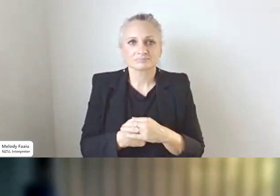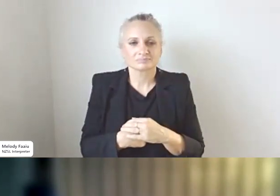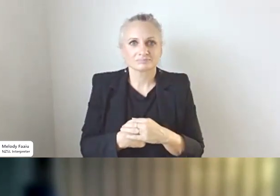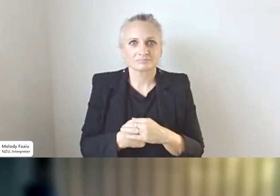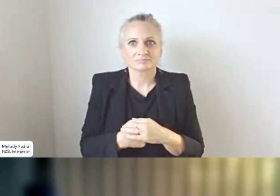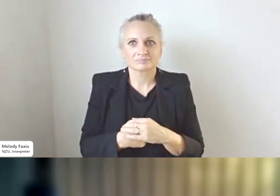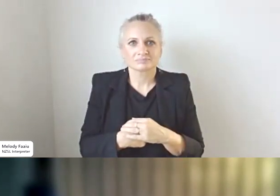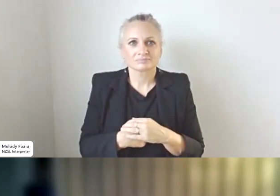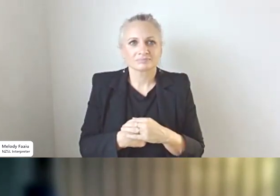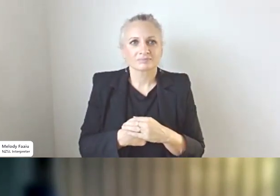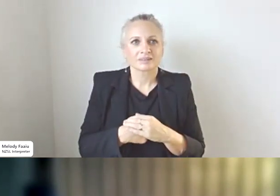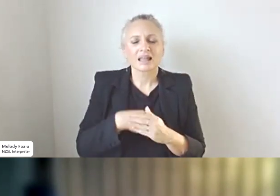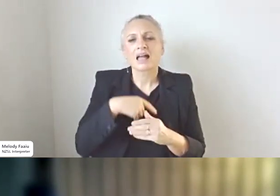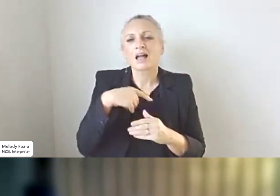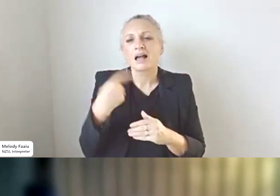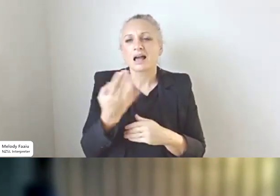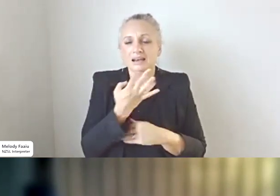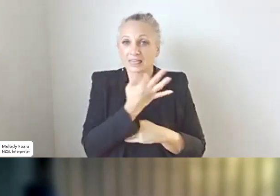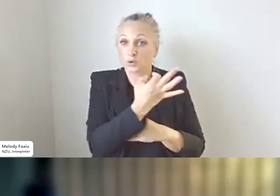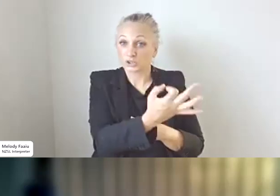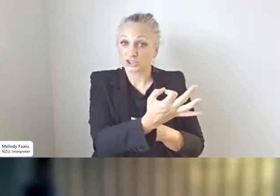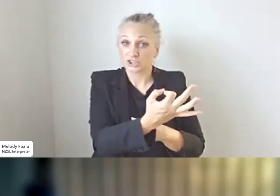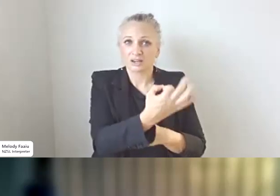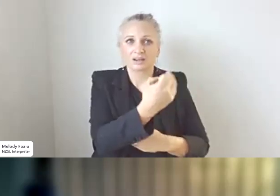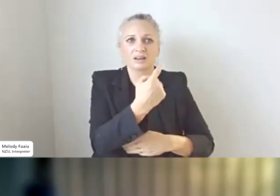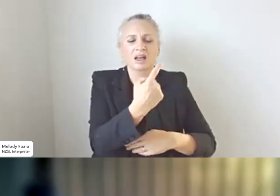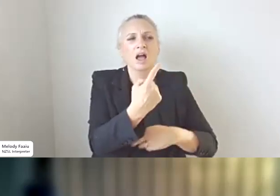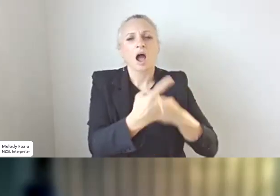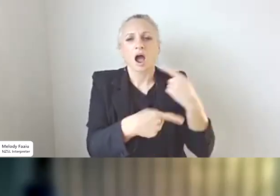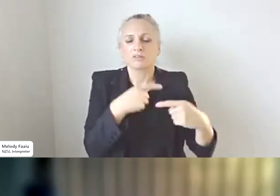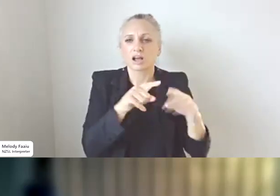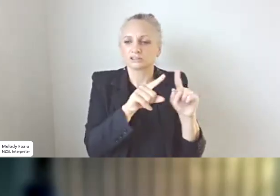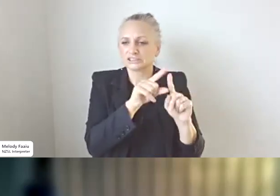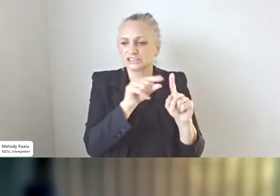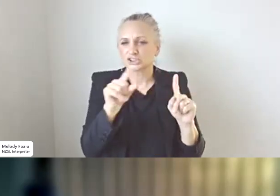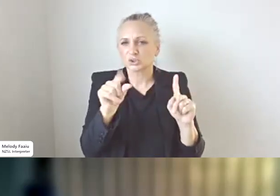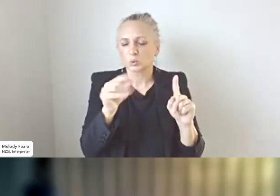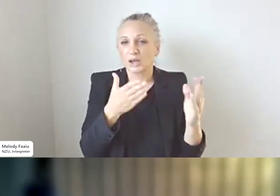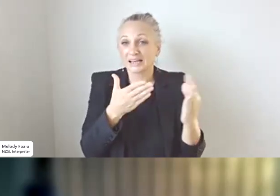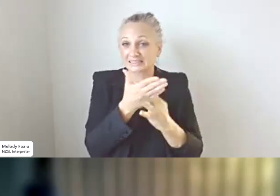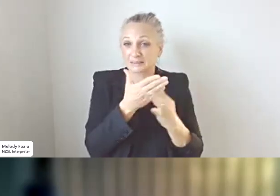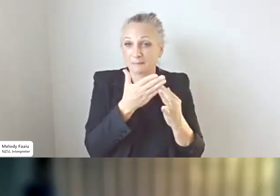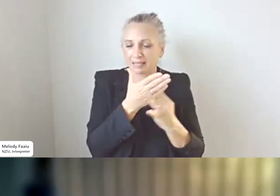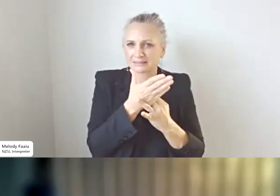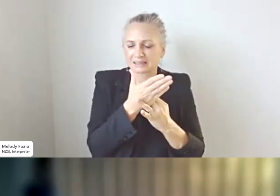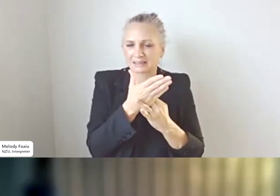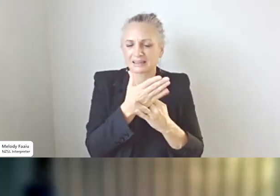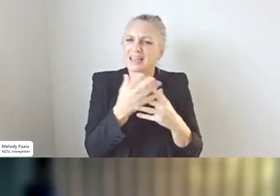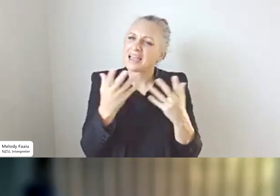the whole idea of digital accessibility being more broader, if you like, known about, how do we ensure the quality